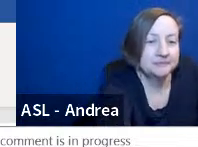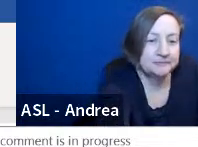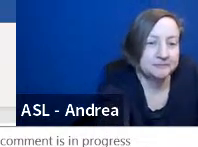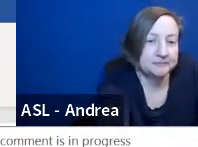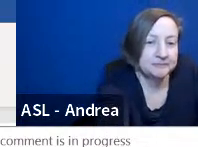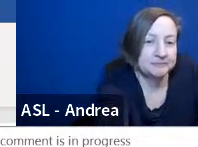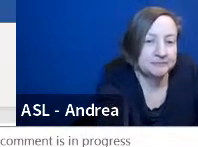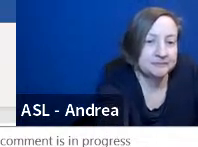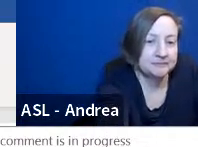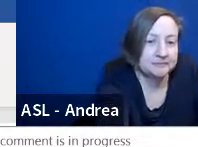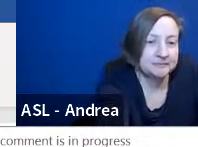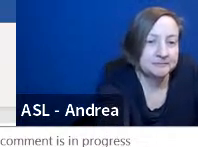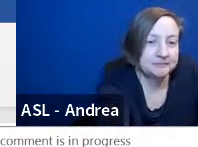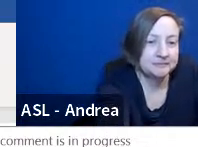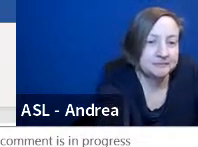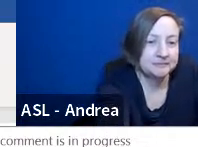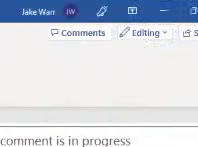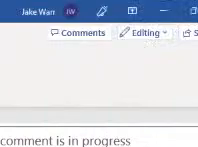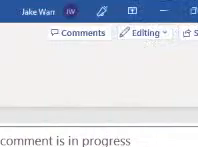Matt?